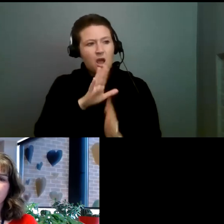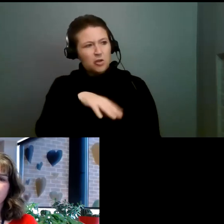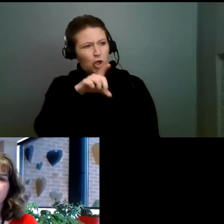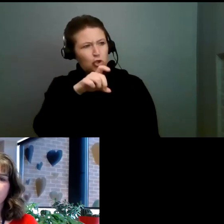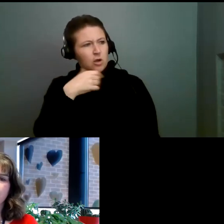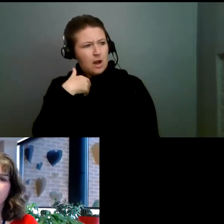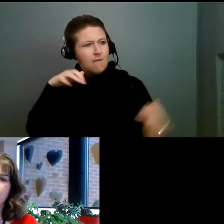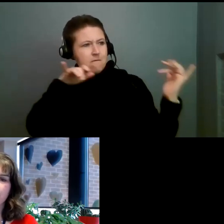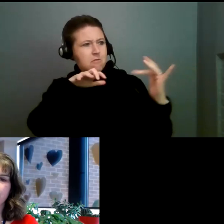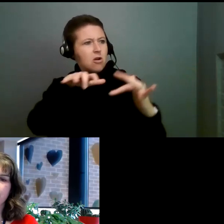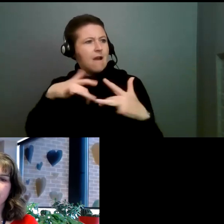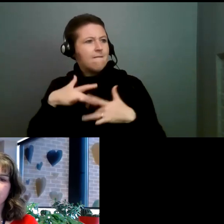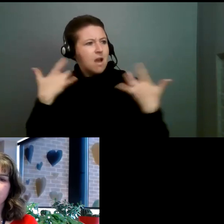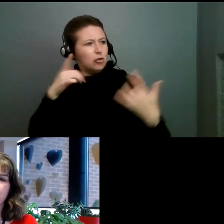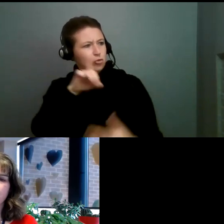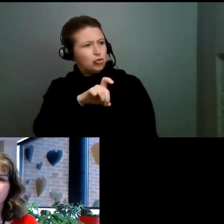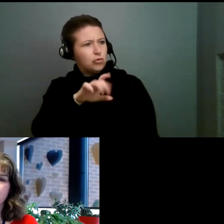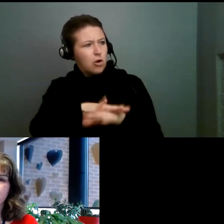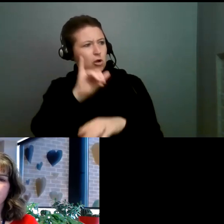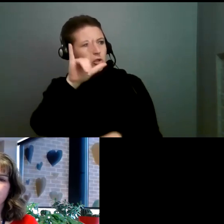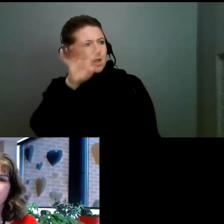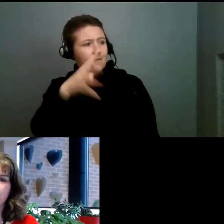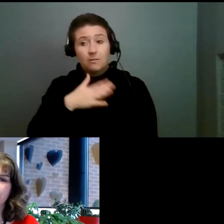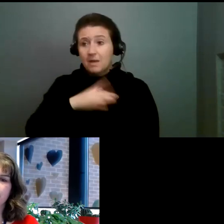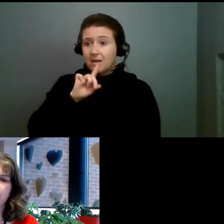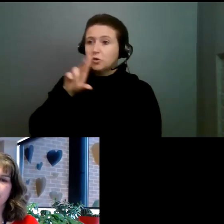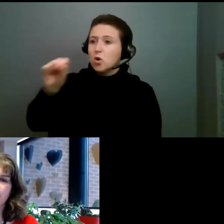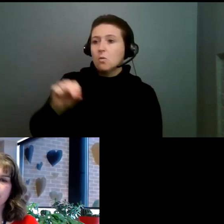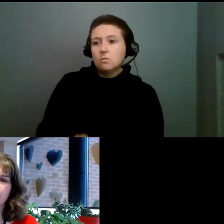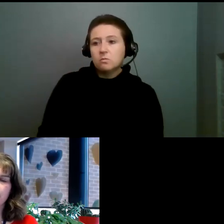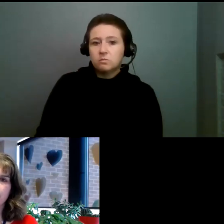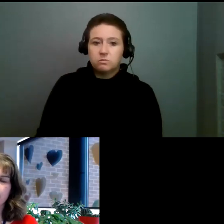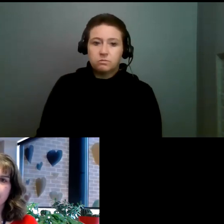mass event on July 4th, the answer is no.